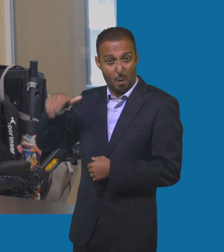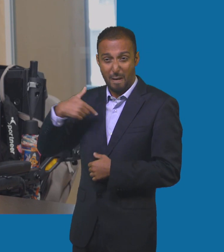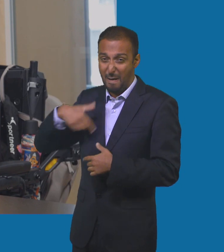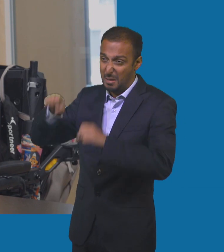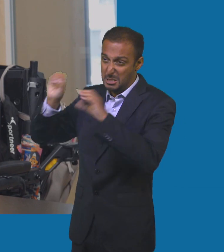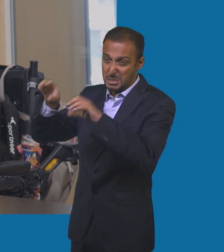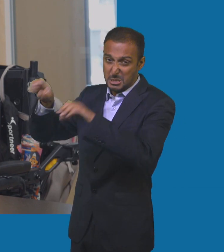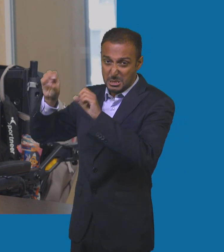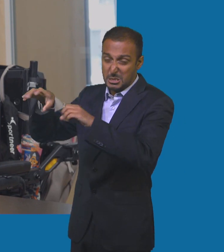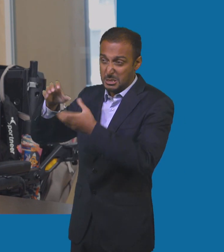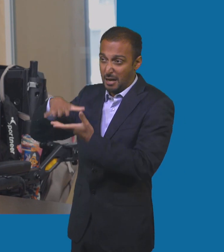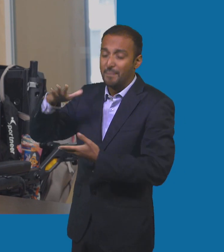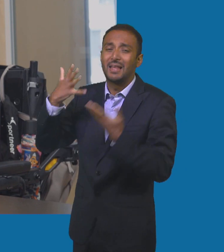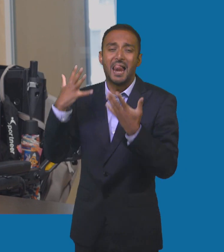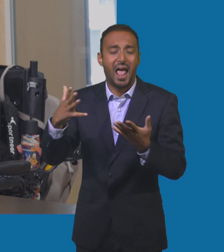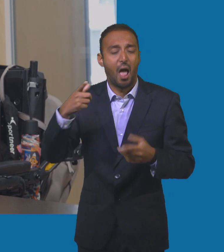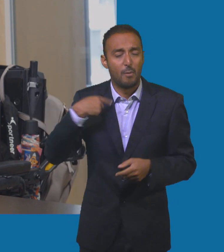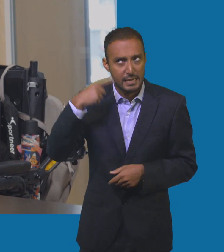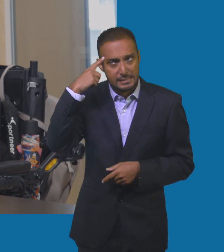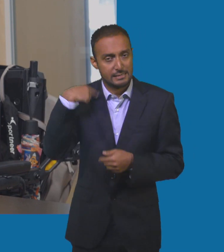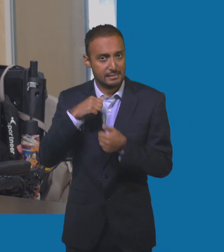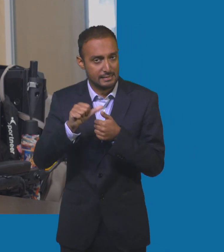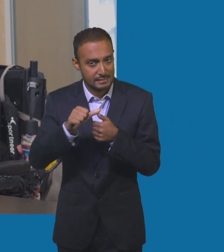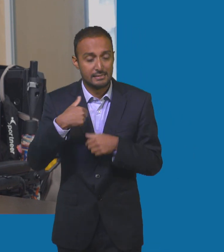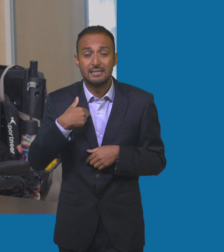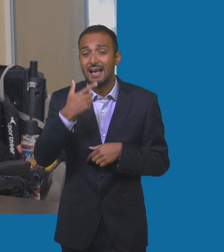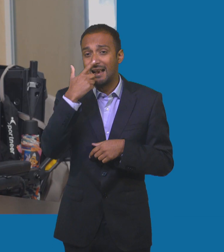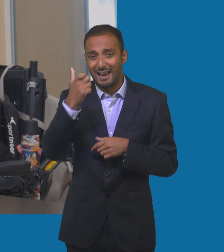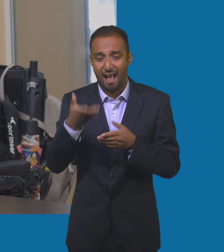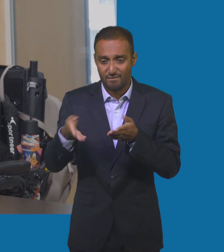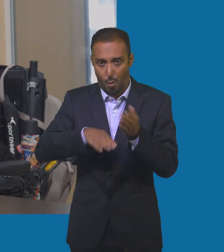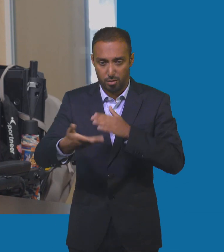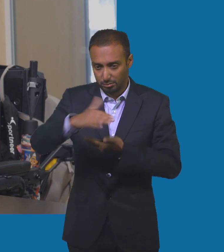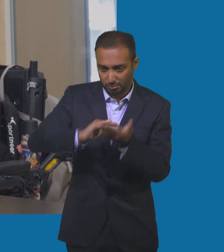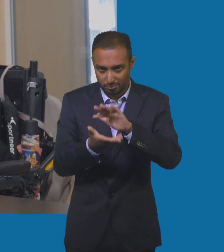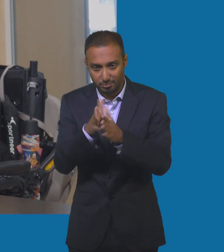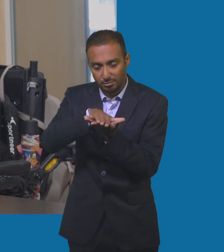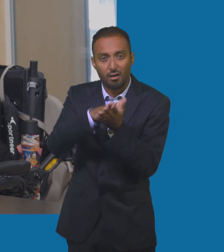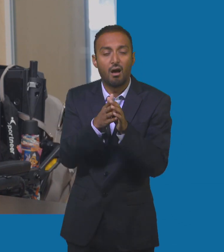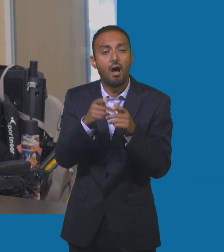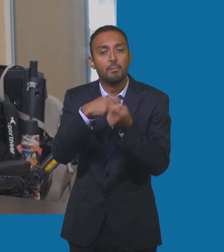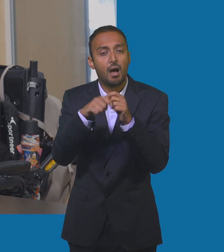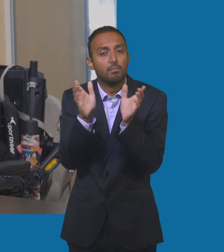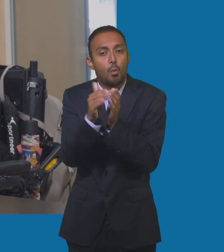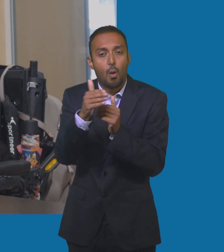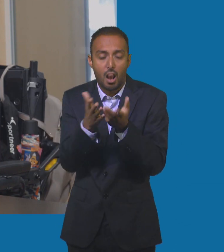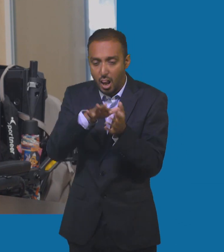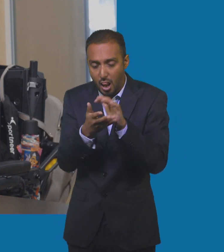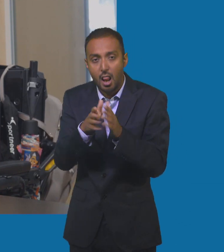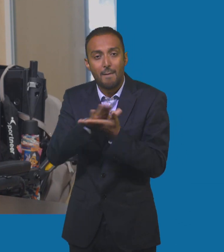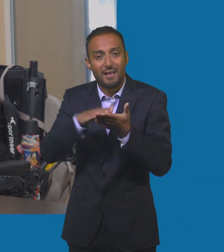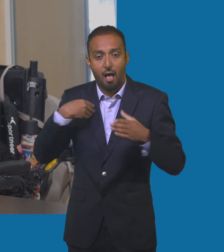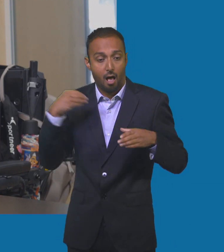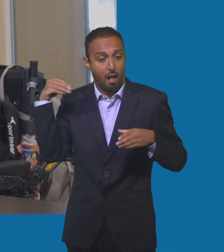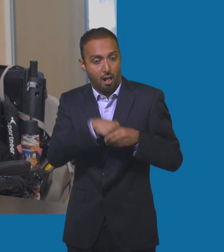little bit better. So I get the ones that you can kind of fold up and then they fold into themselves, and they're like little tiny handbags. So I put them in